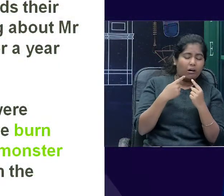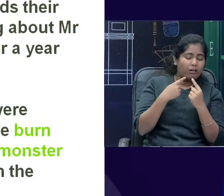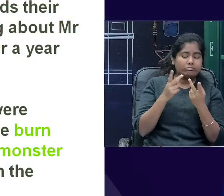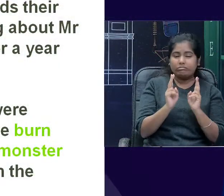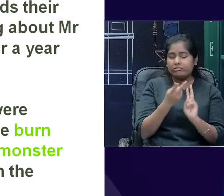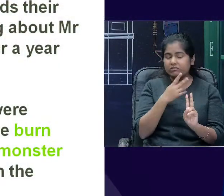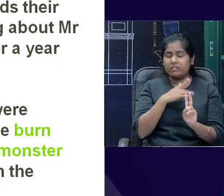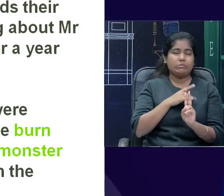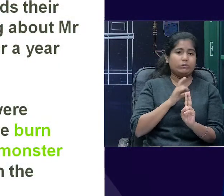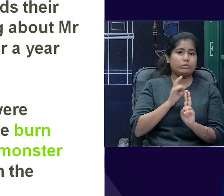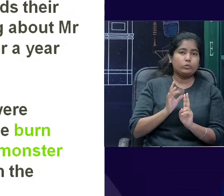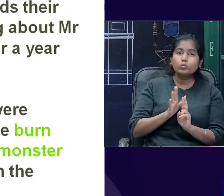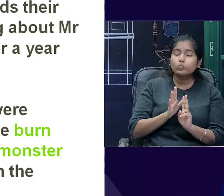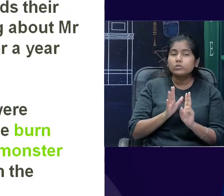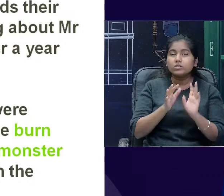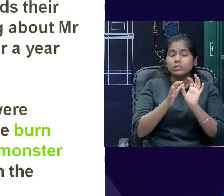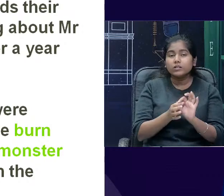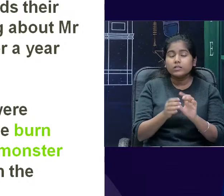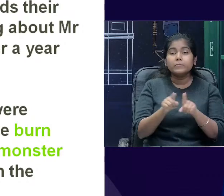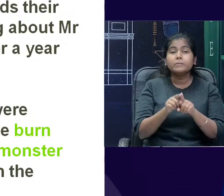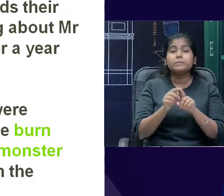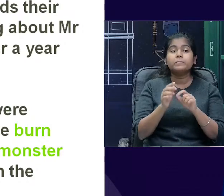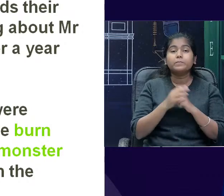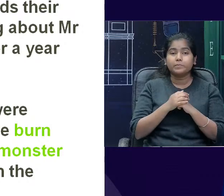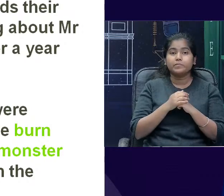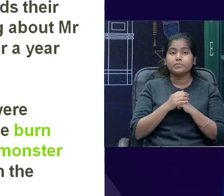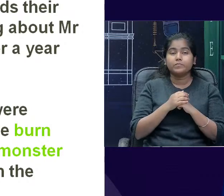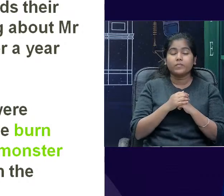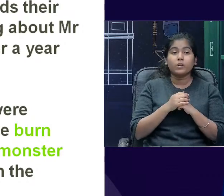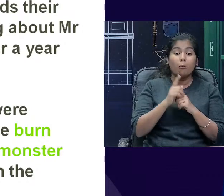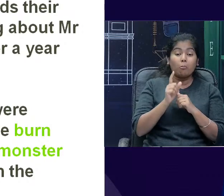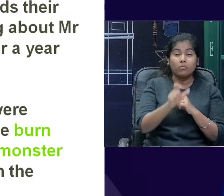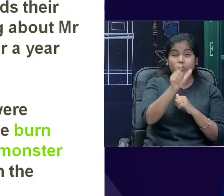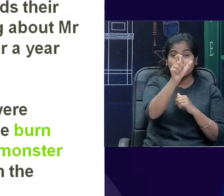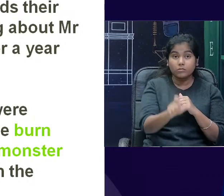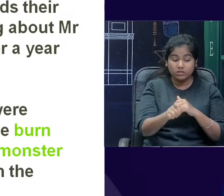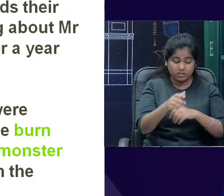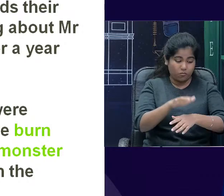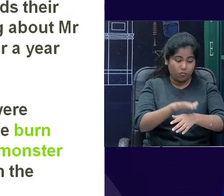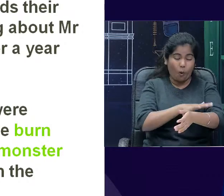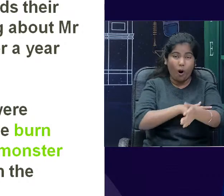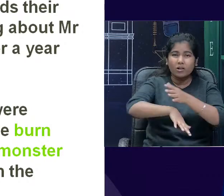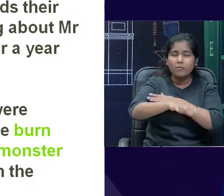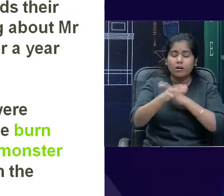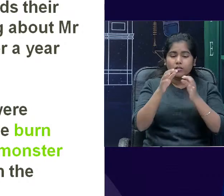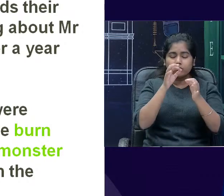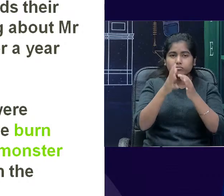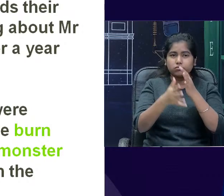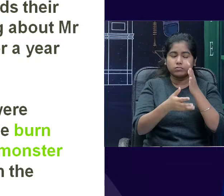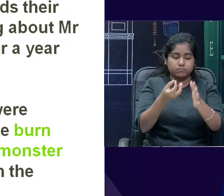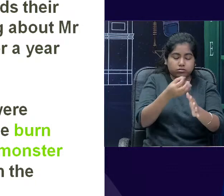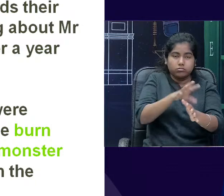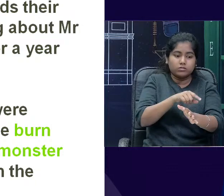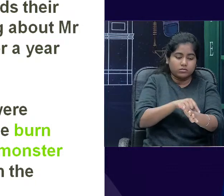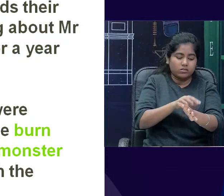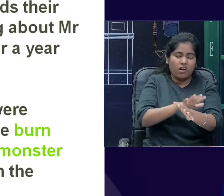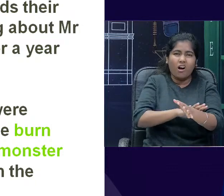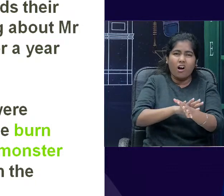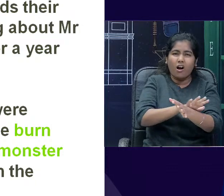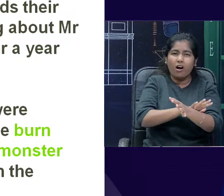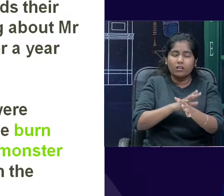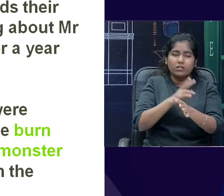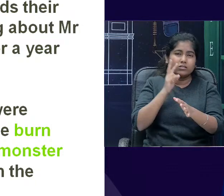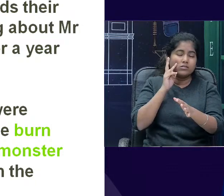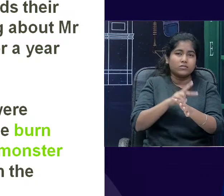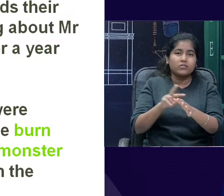him, and more importantly, he had some burn scars, Hmm. which Maya believed made him look